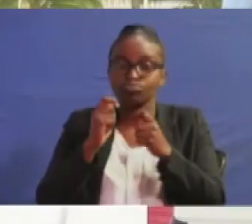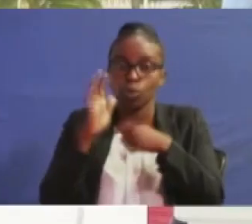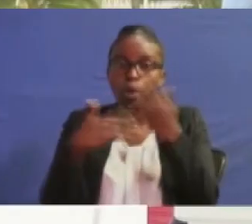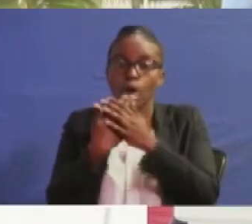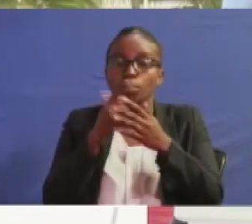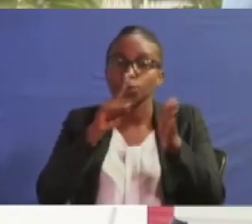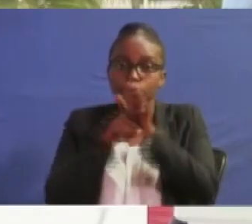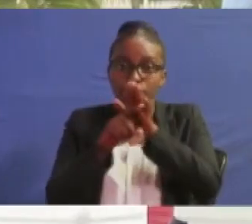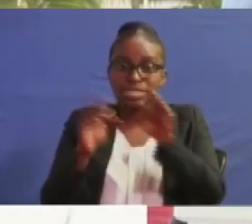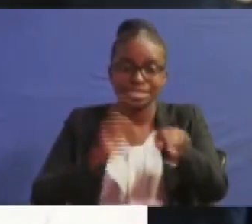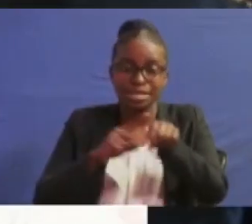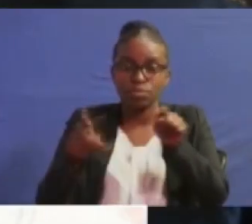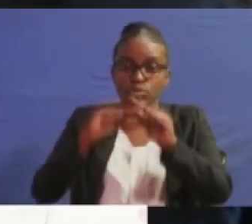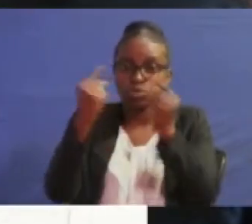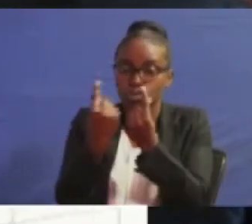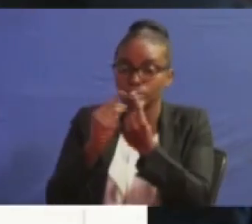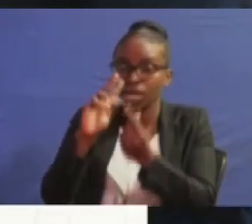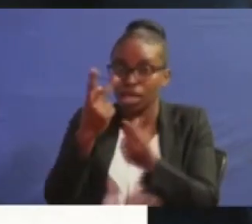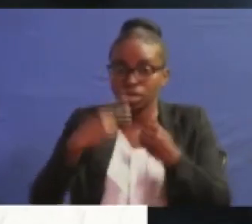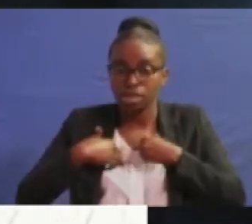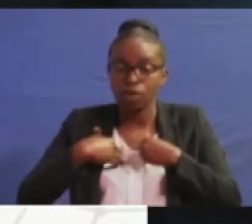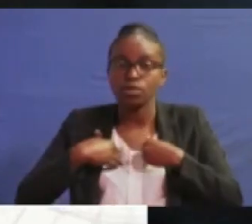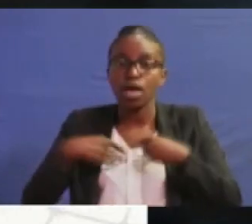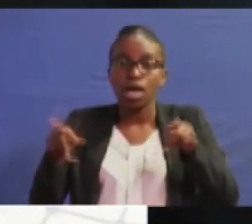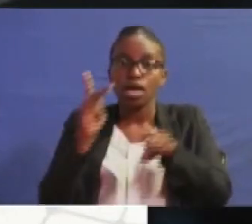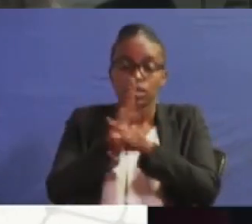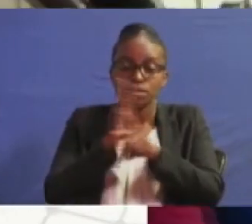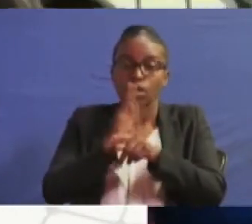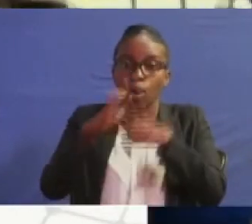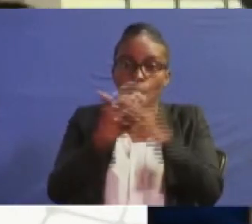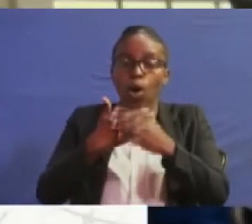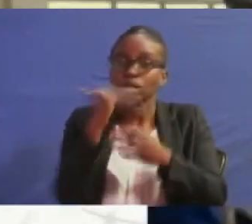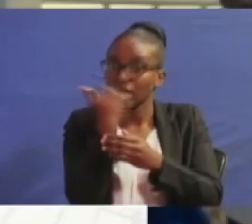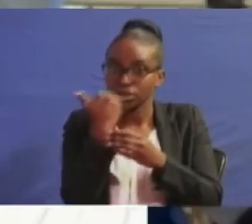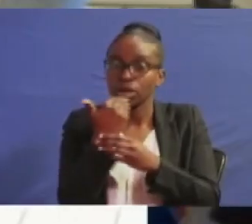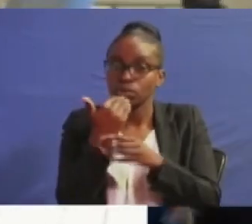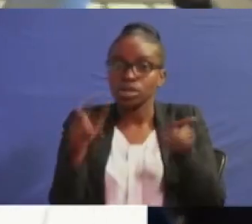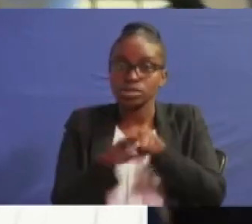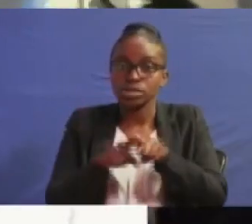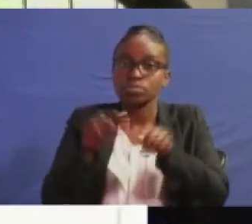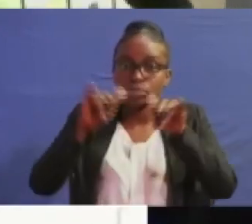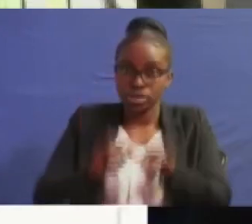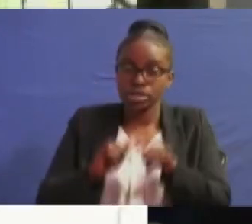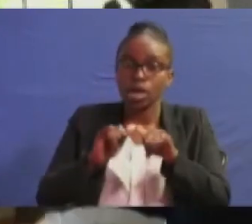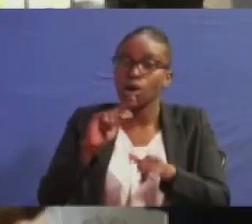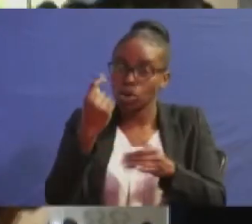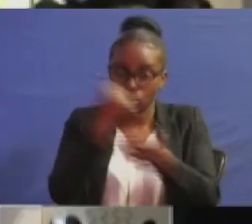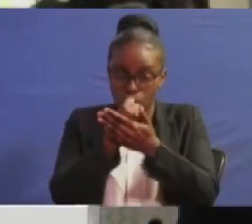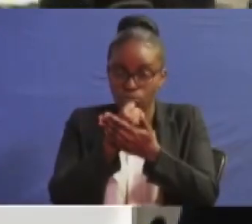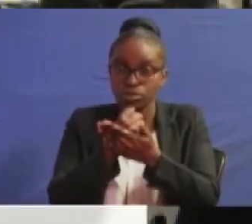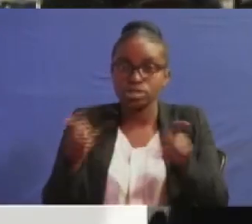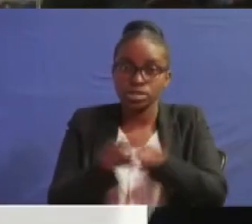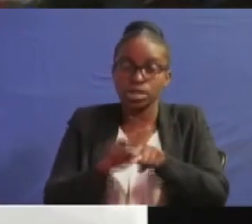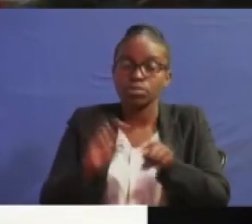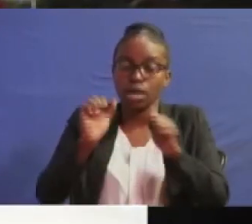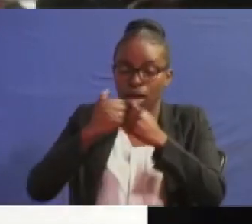Yet another group of Kenyans maintain that the Deputy President Rigathi Gachagua should remain in office. A look at happenings from across